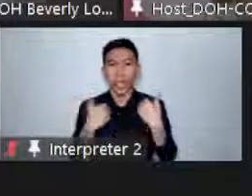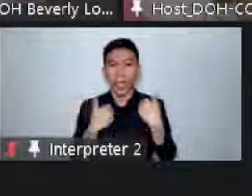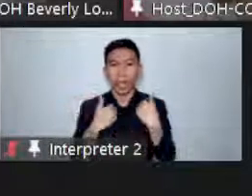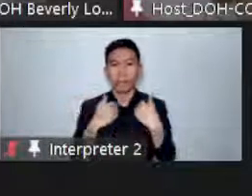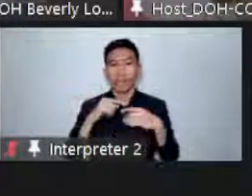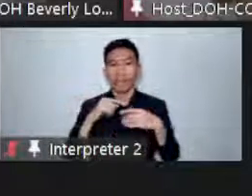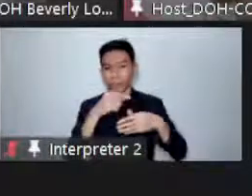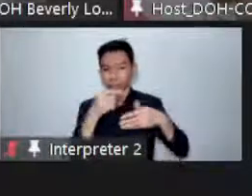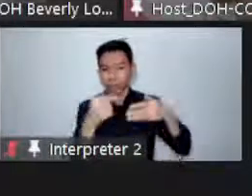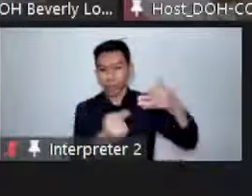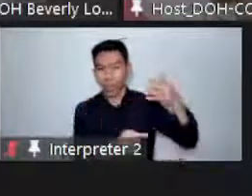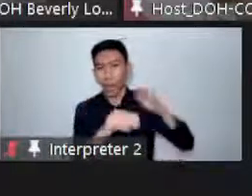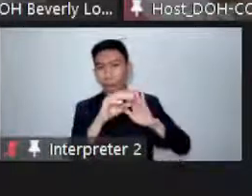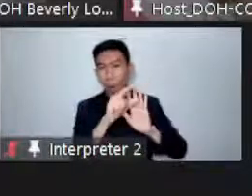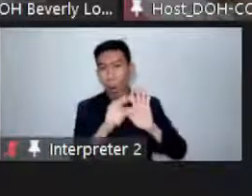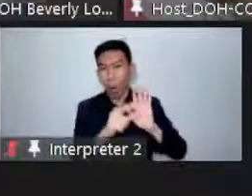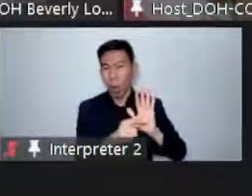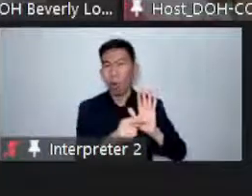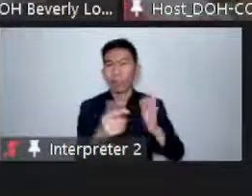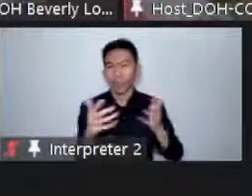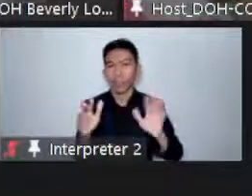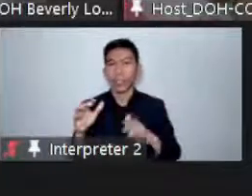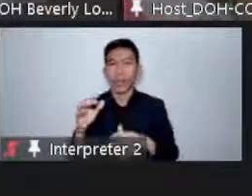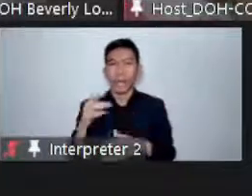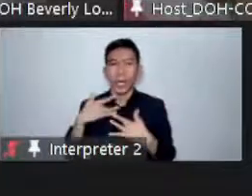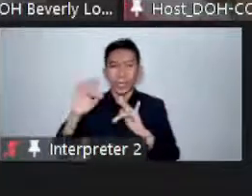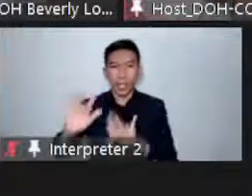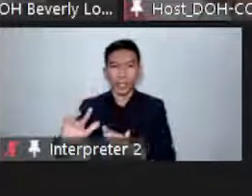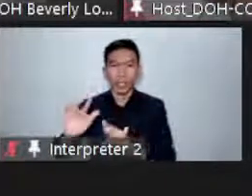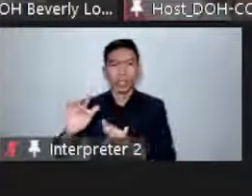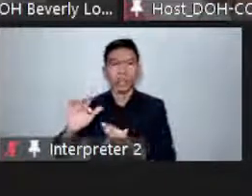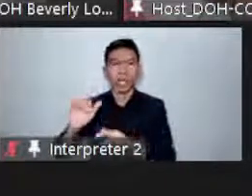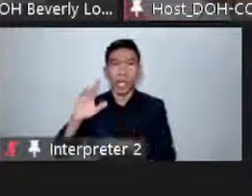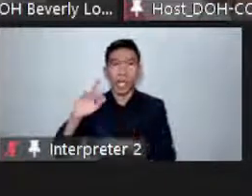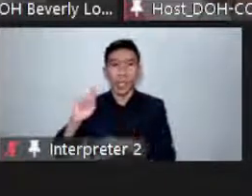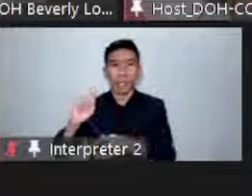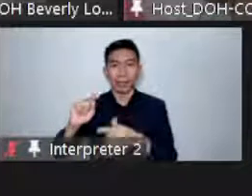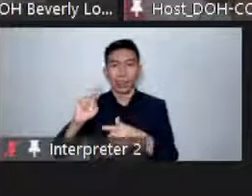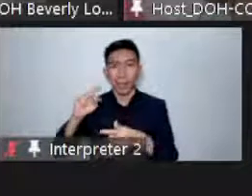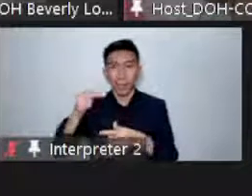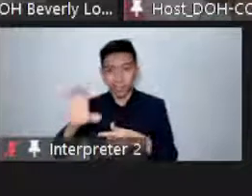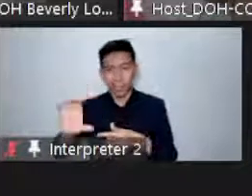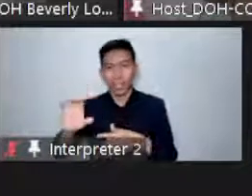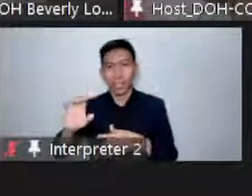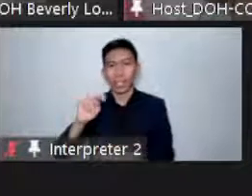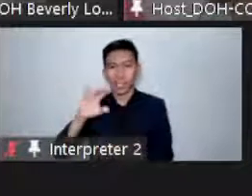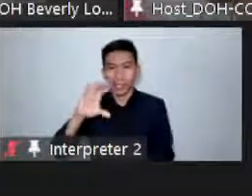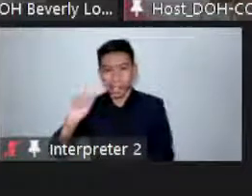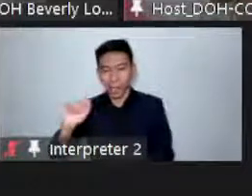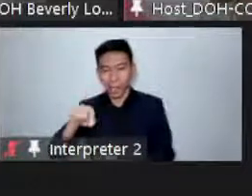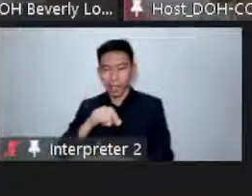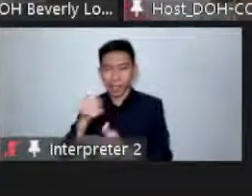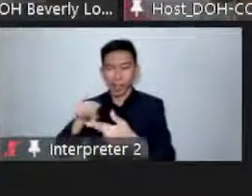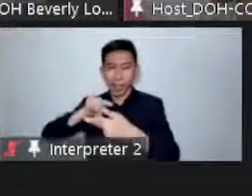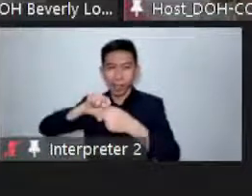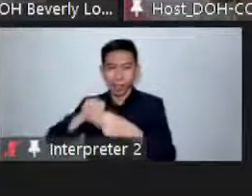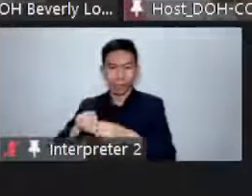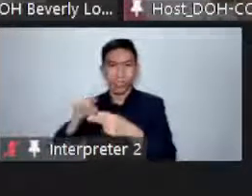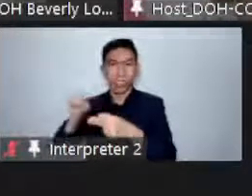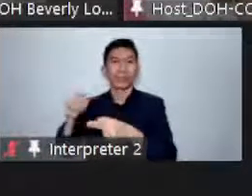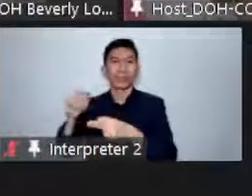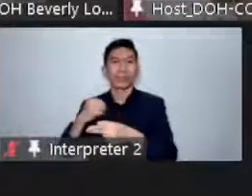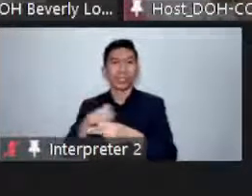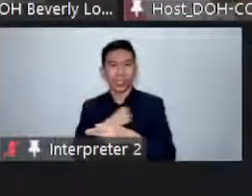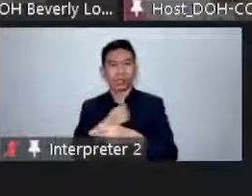laws in place, the UHC, the Malasakit Act, and NICA, and these are all the commitment of the Senate to